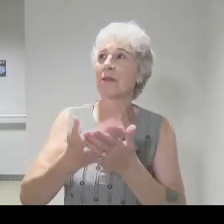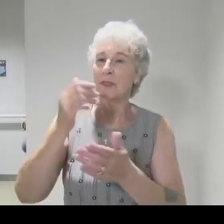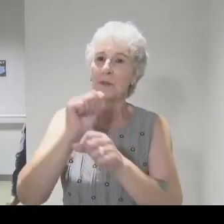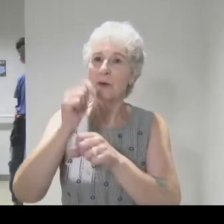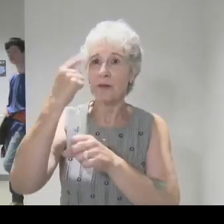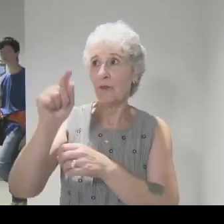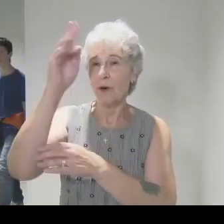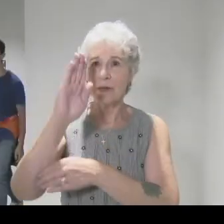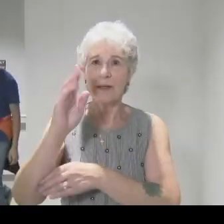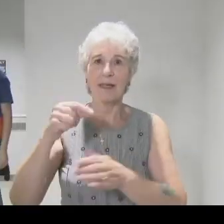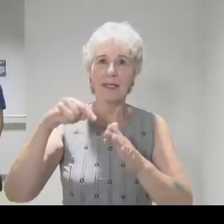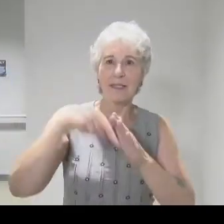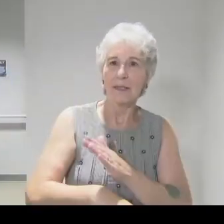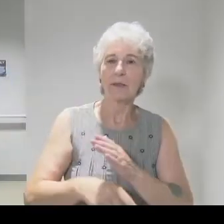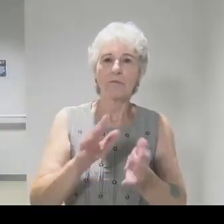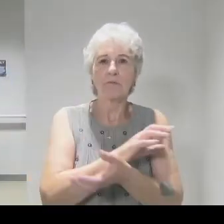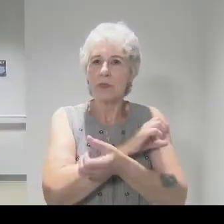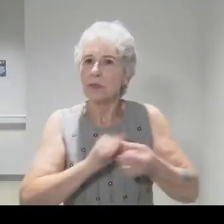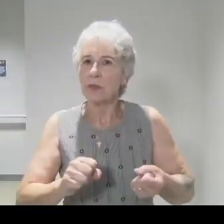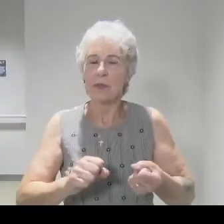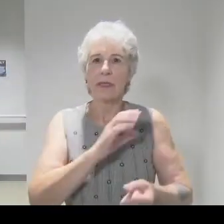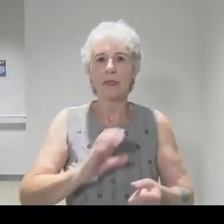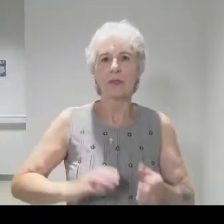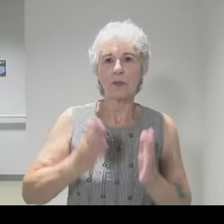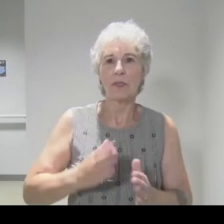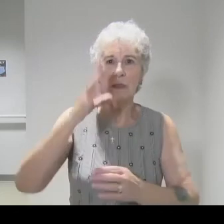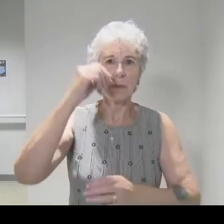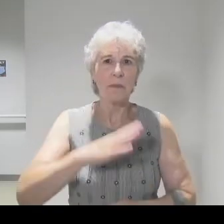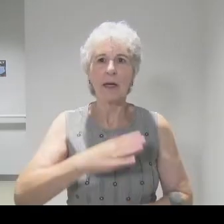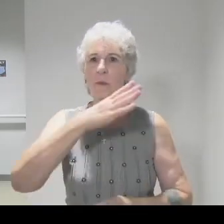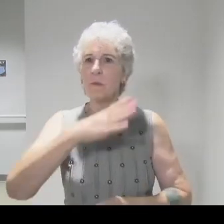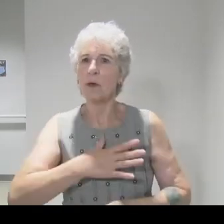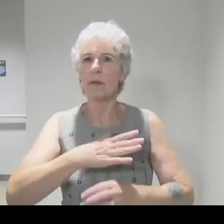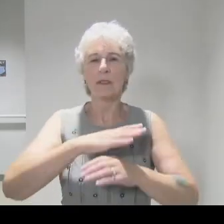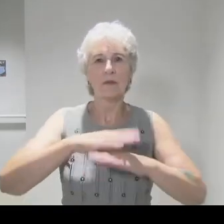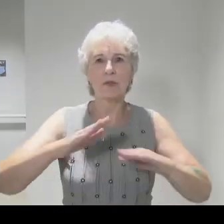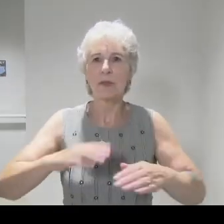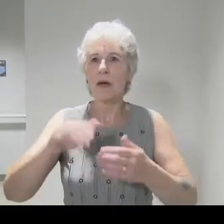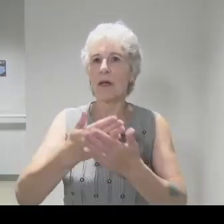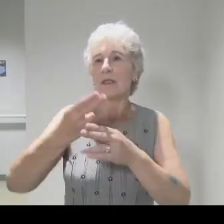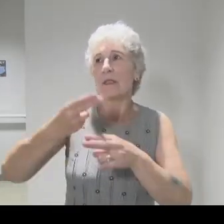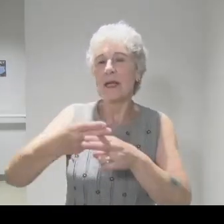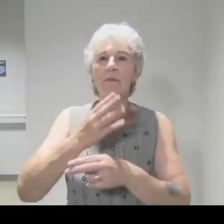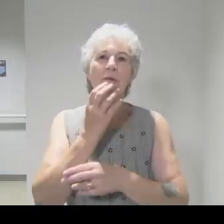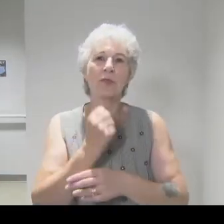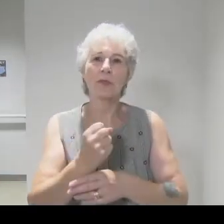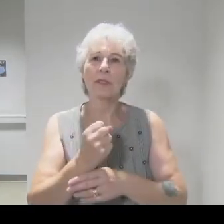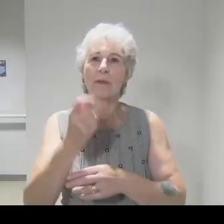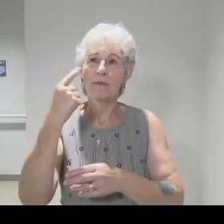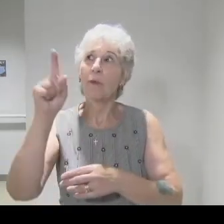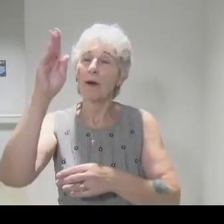killed and destroyed Christian men, women, and children, all in the name of Judaism.